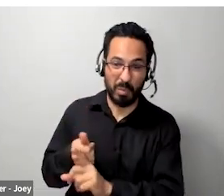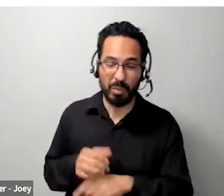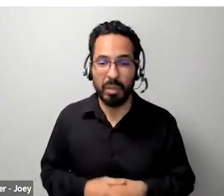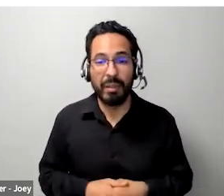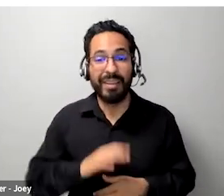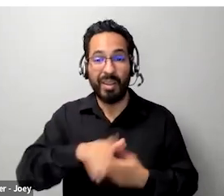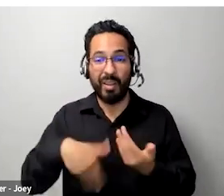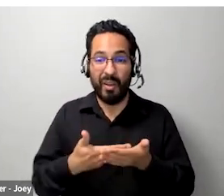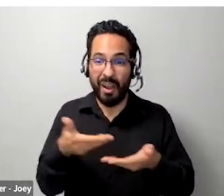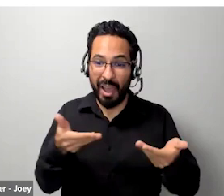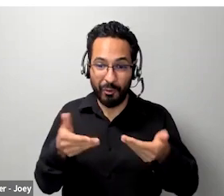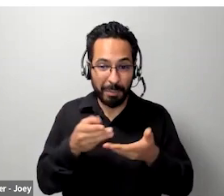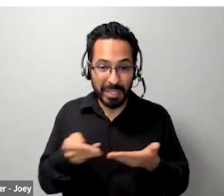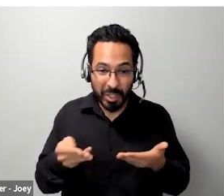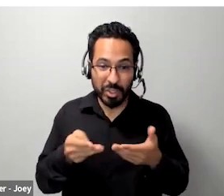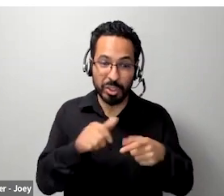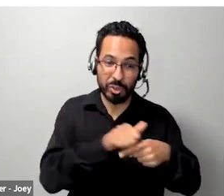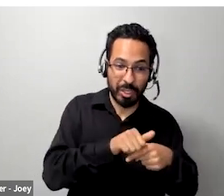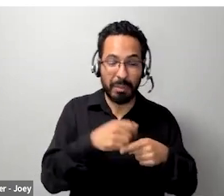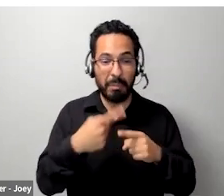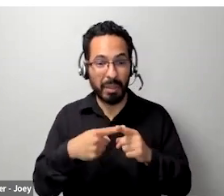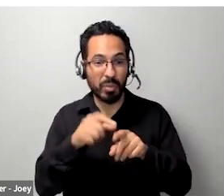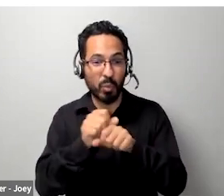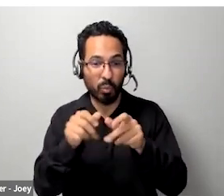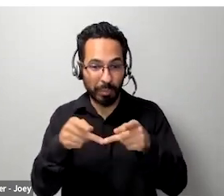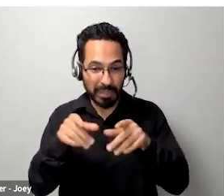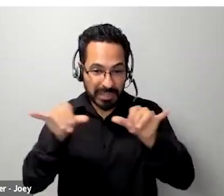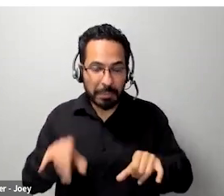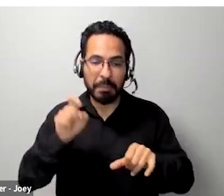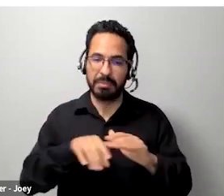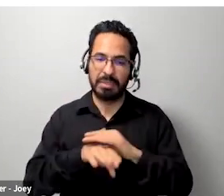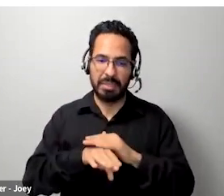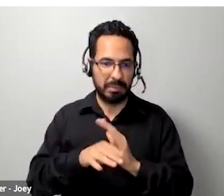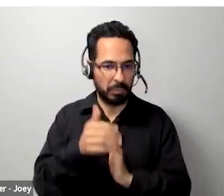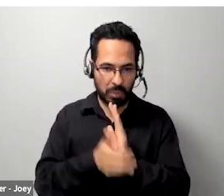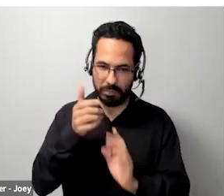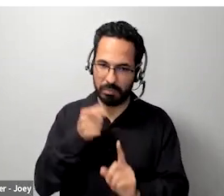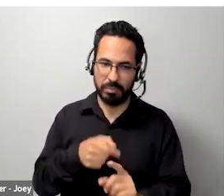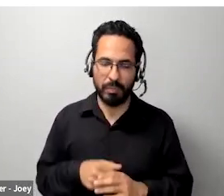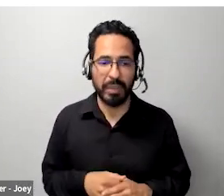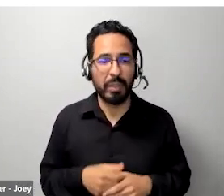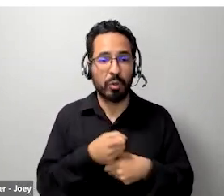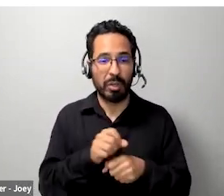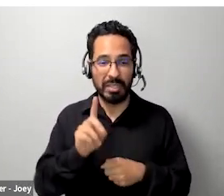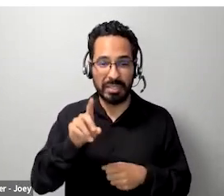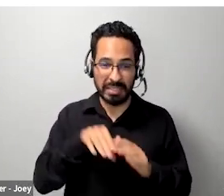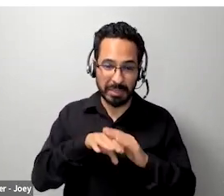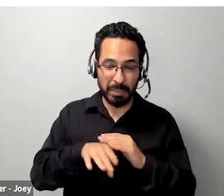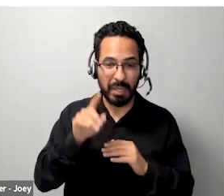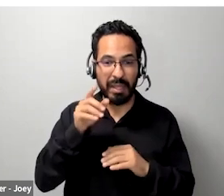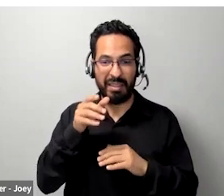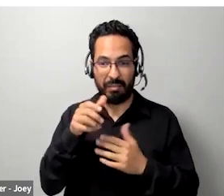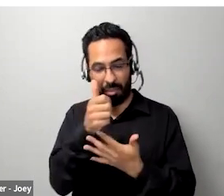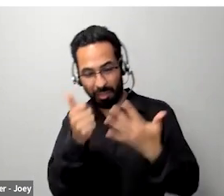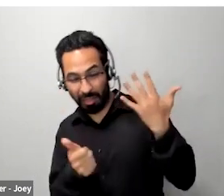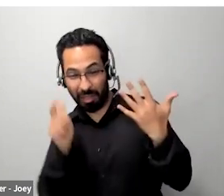all hiring materials, training, and workplace systems must be accessible by default. treating accessibility as an afterthought